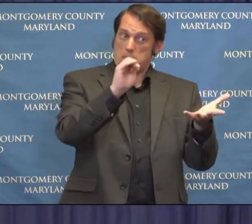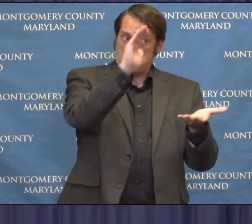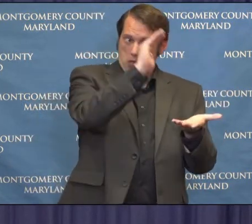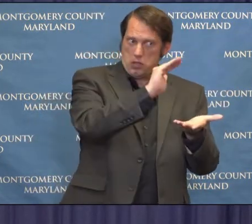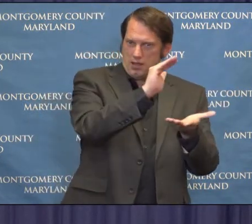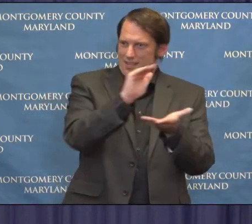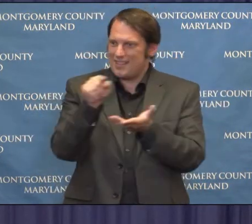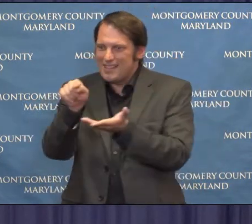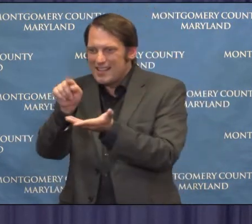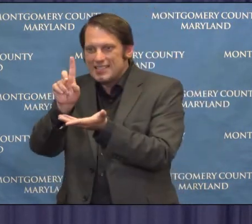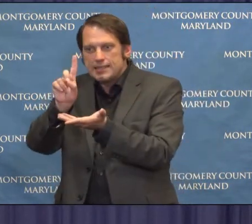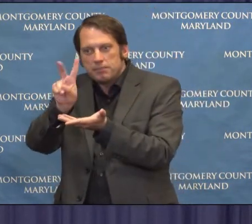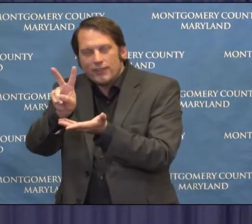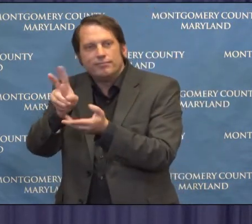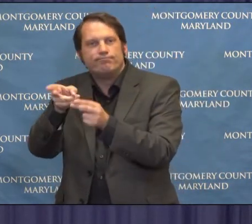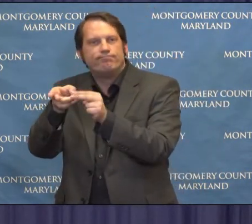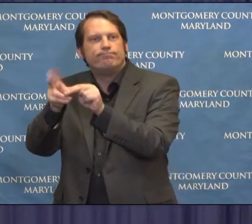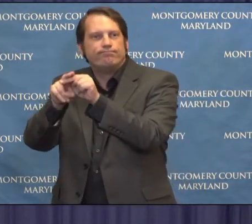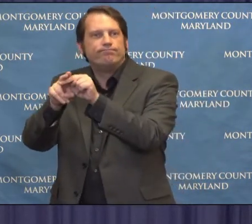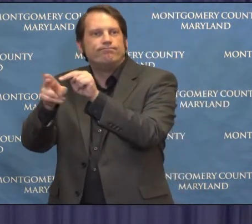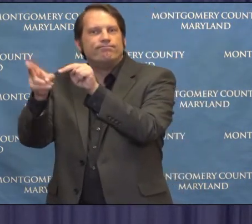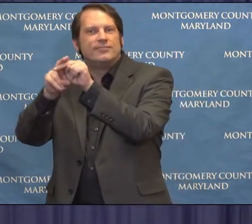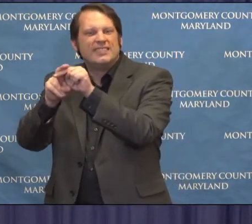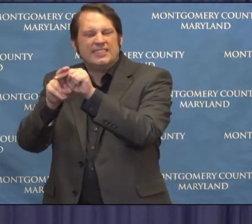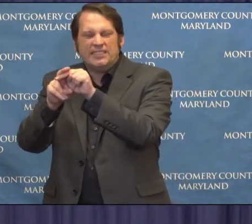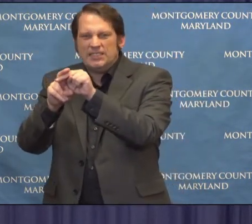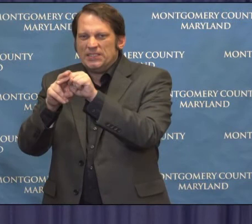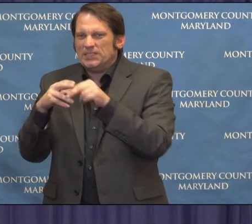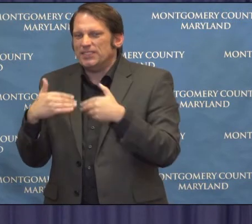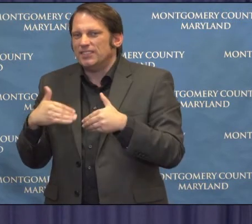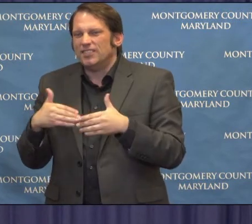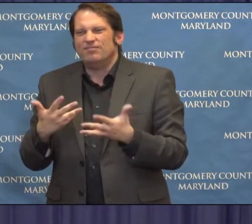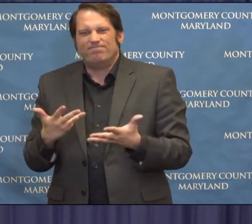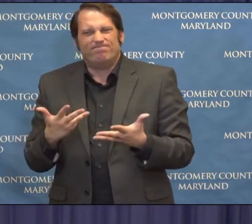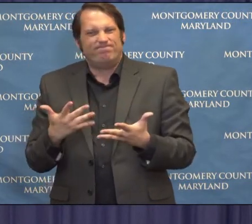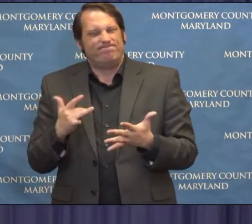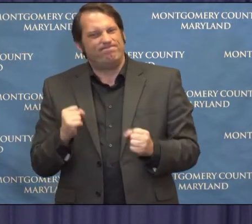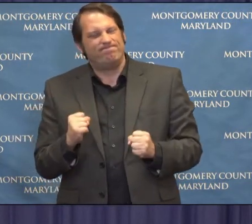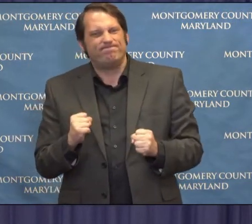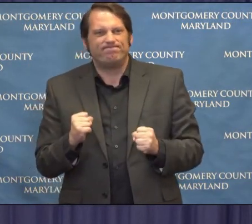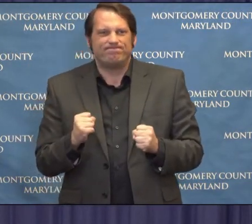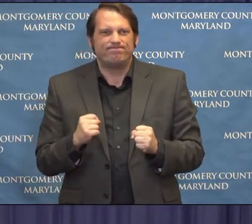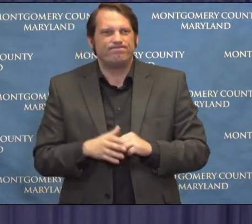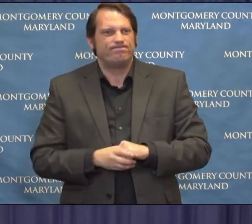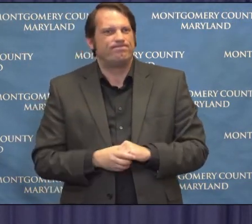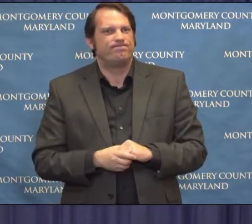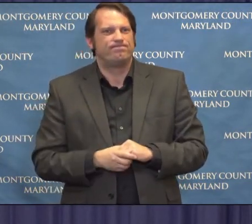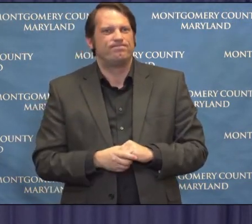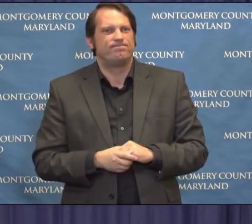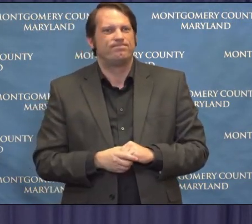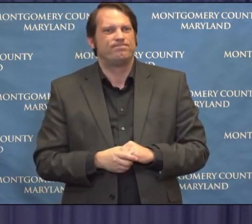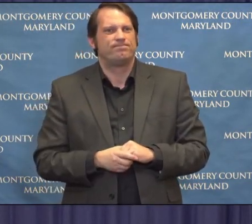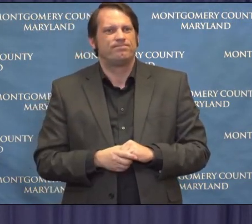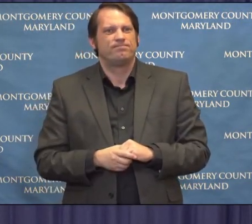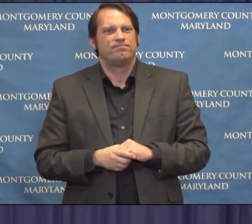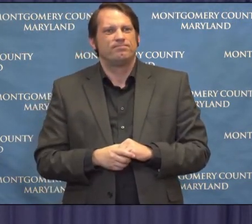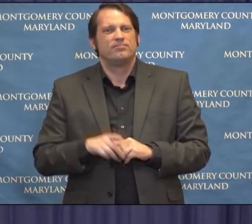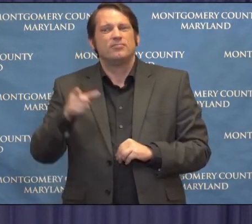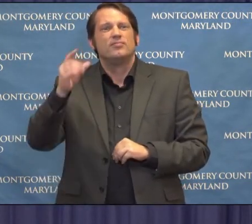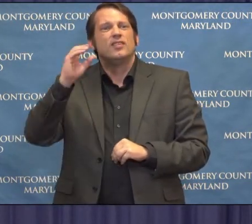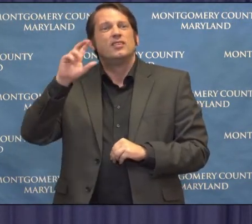And as I noted about domestic disturbance calls, we've also seen this increase, not as high as the